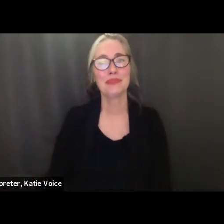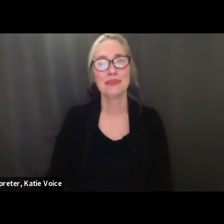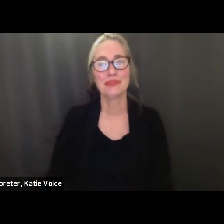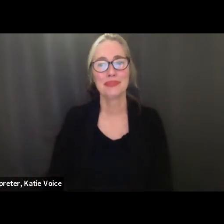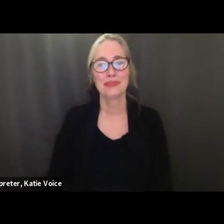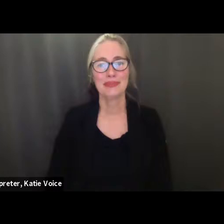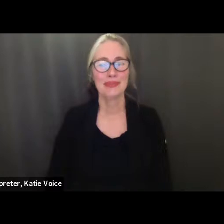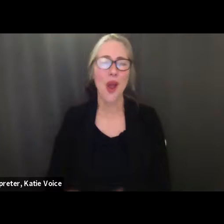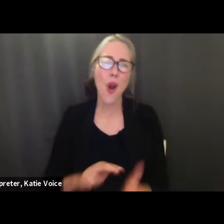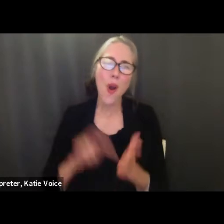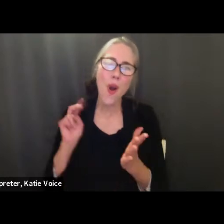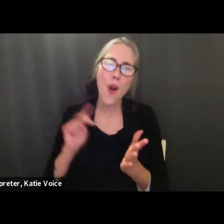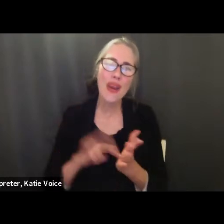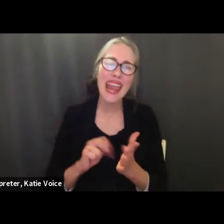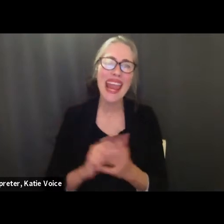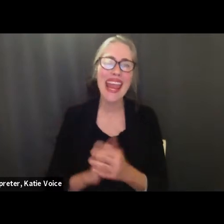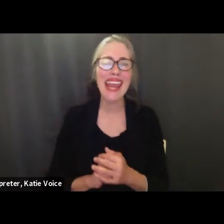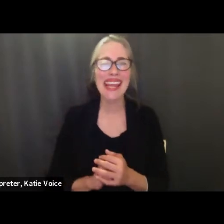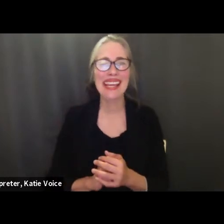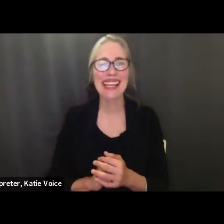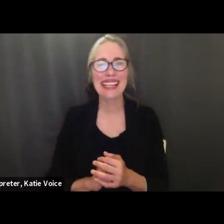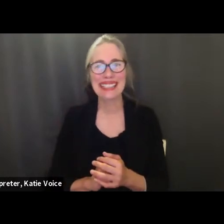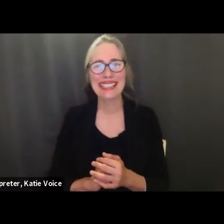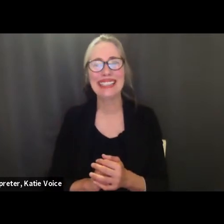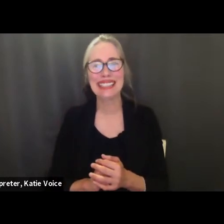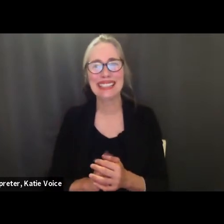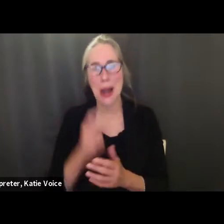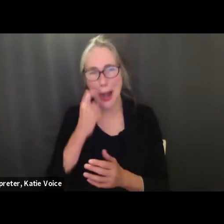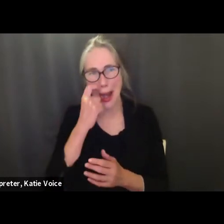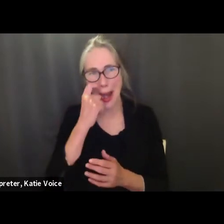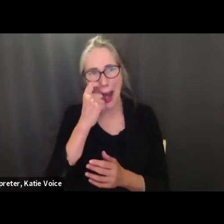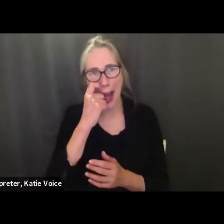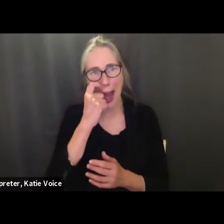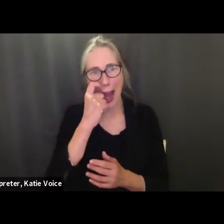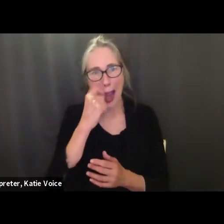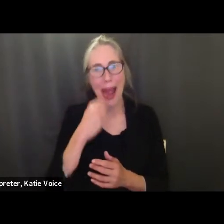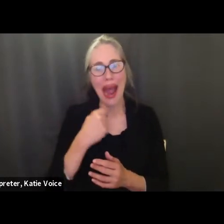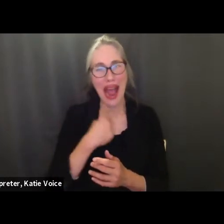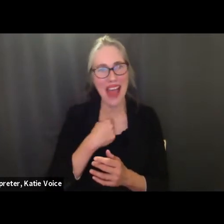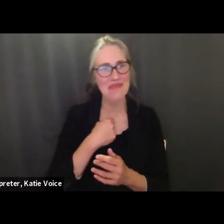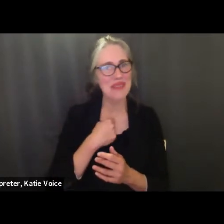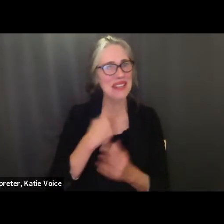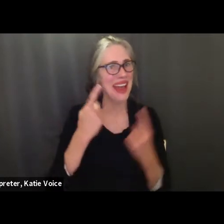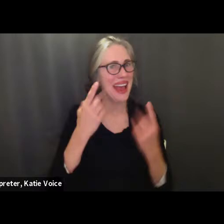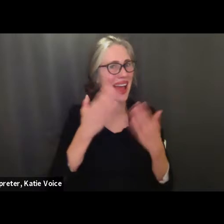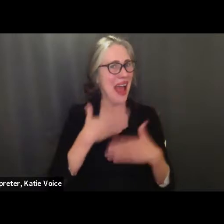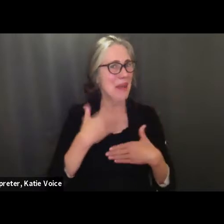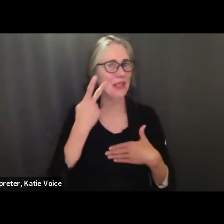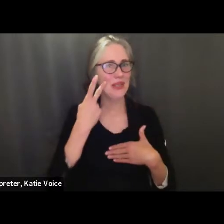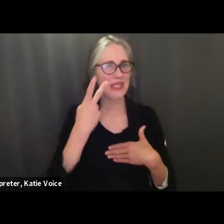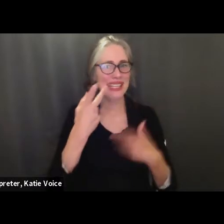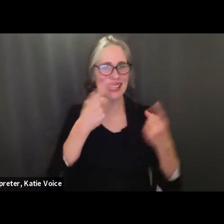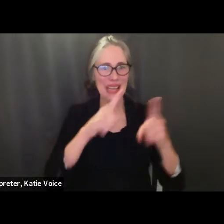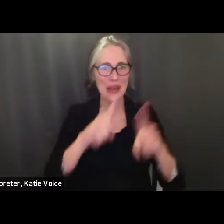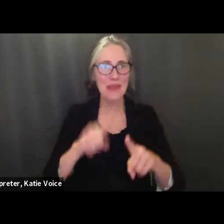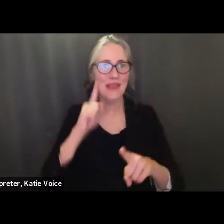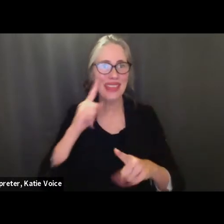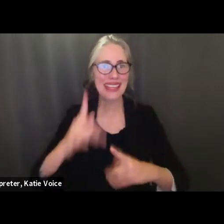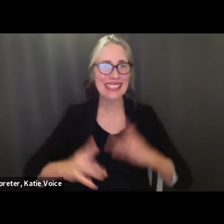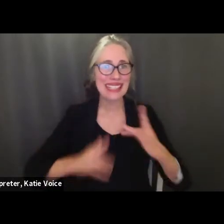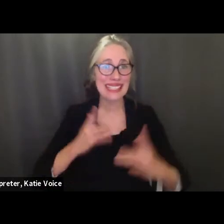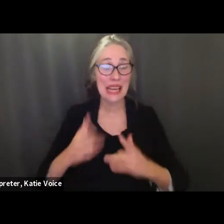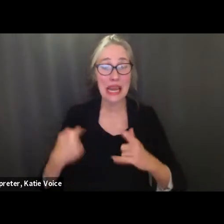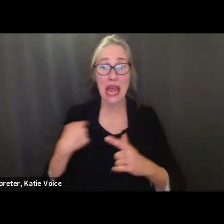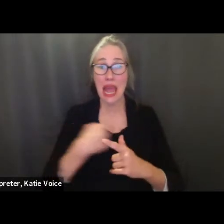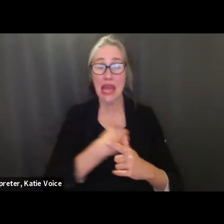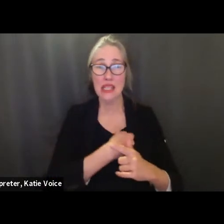Yay. I know there's folks that are coming on. I've been actually to see this come to fruition is really good and exciting. And as we were going